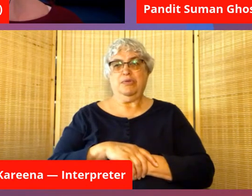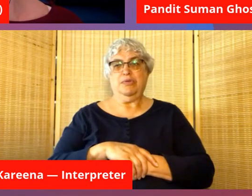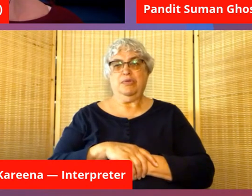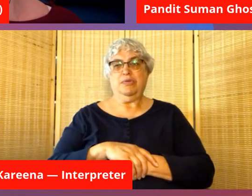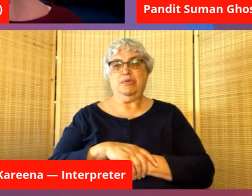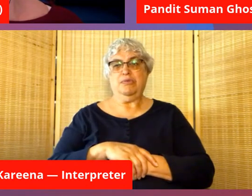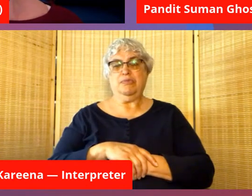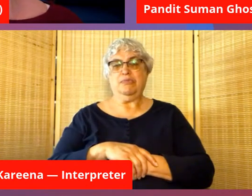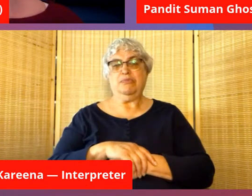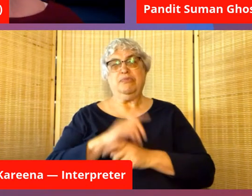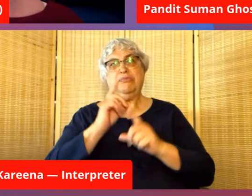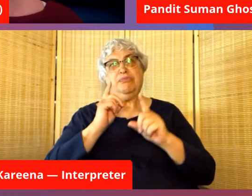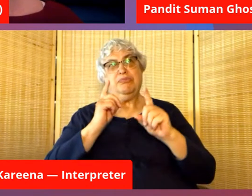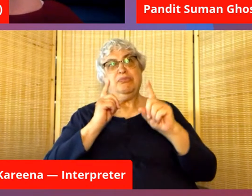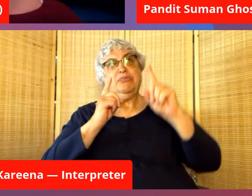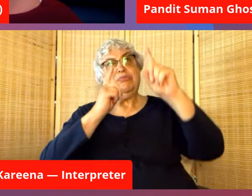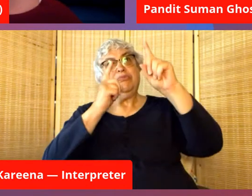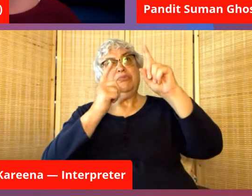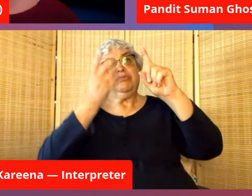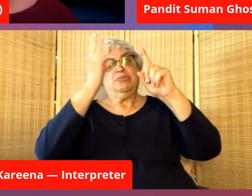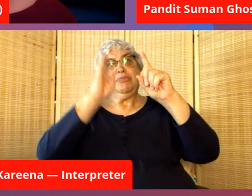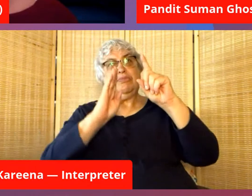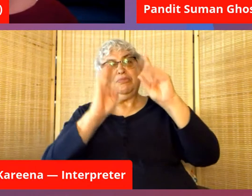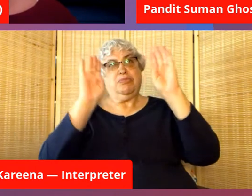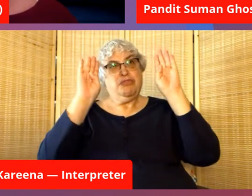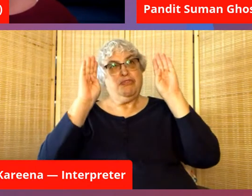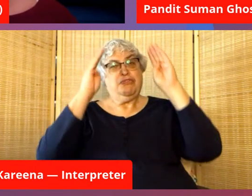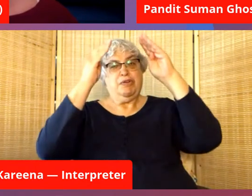devotional composition from our